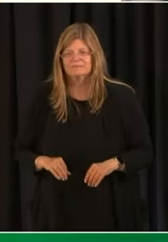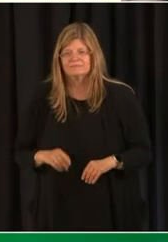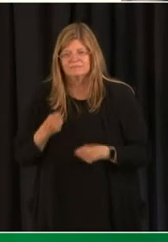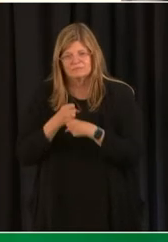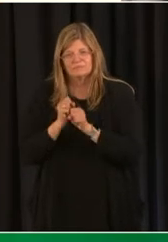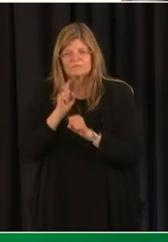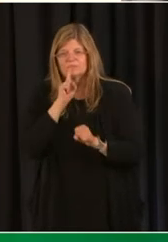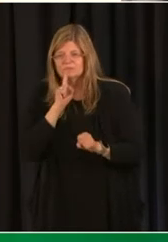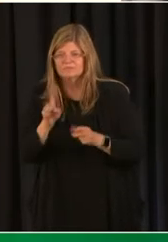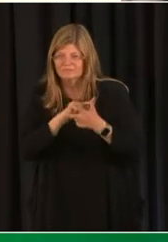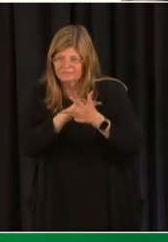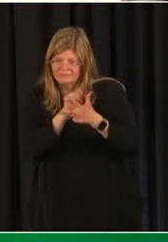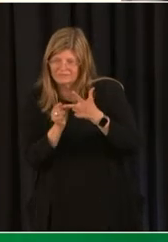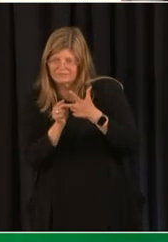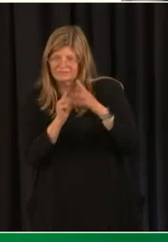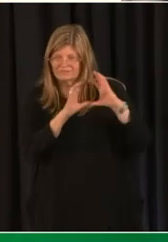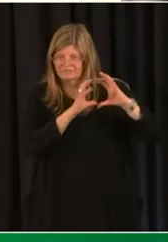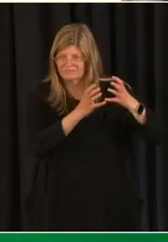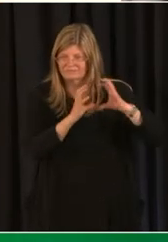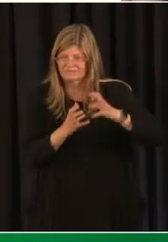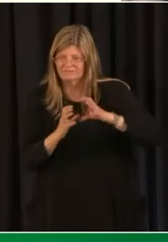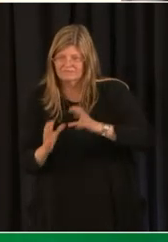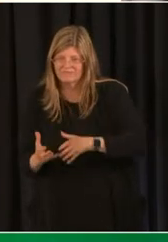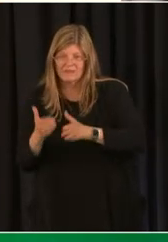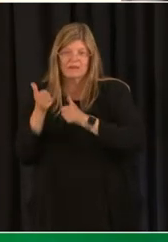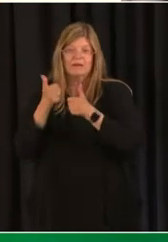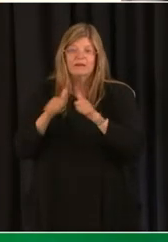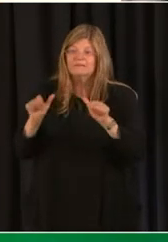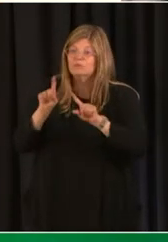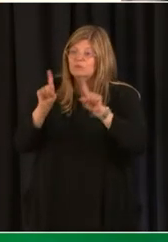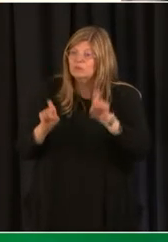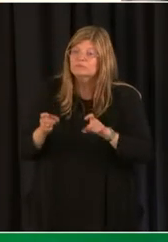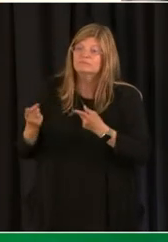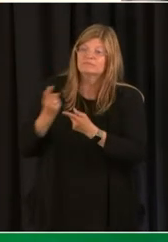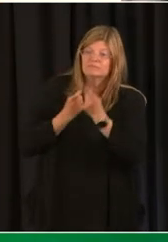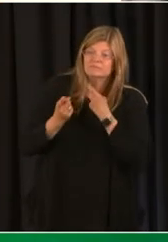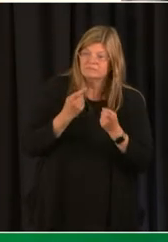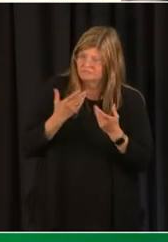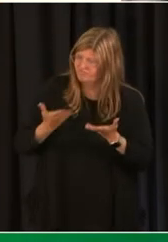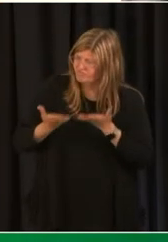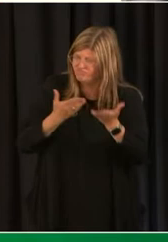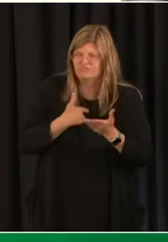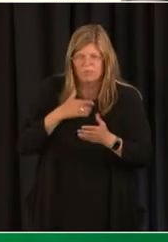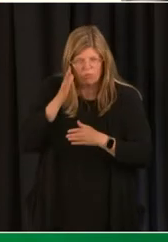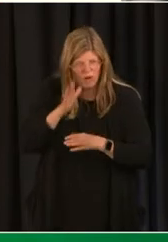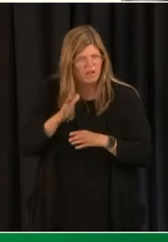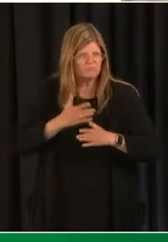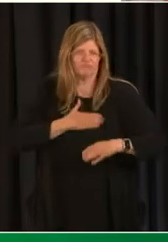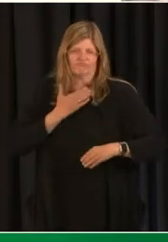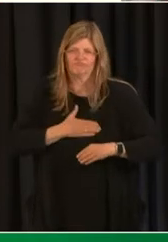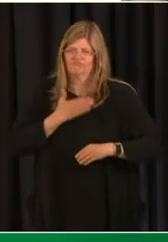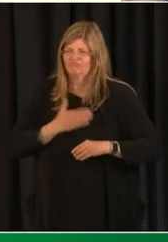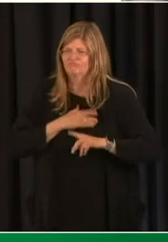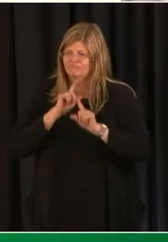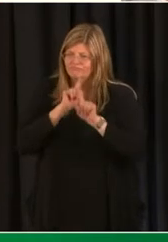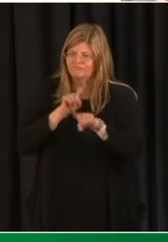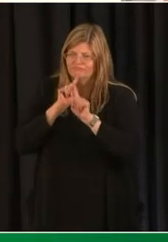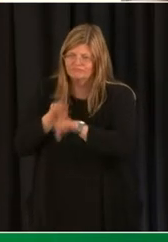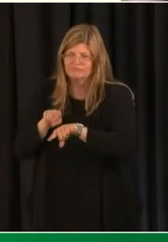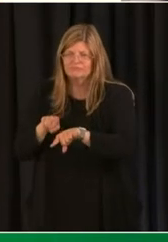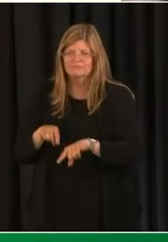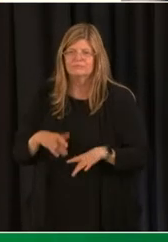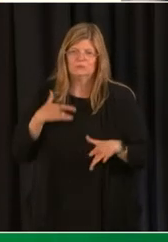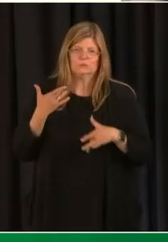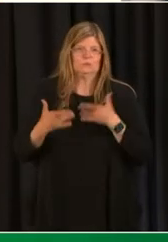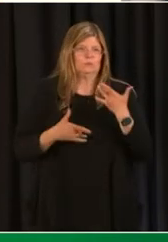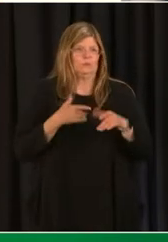that all three of those categories that you know, and if there are any questions, please pose them. I'll be happy to answer them. Again, this is really such an